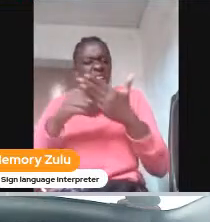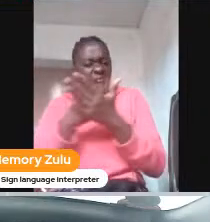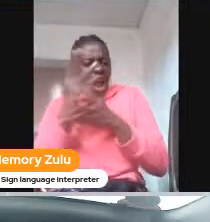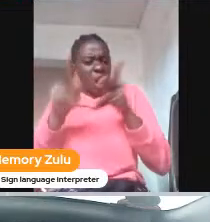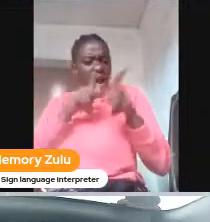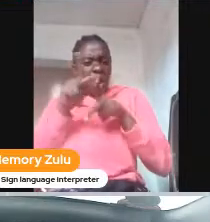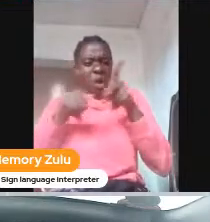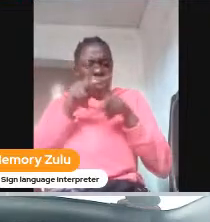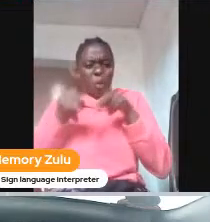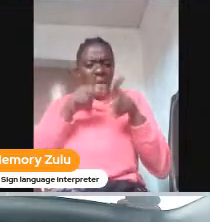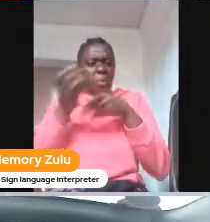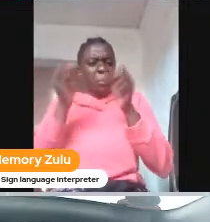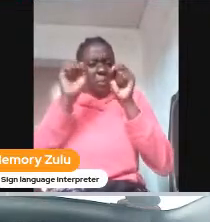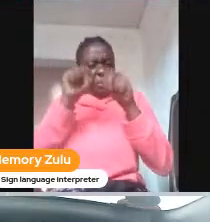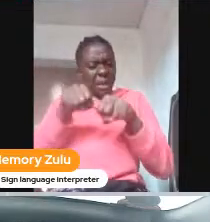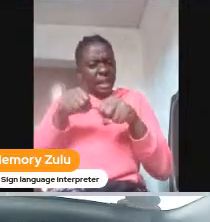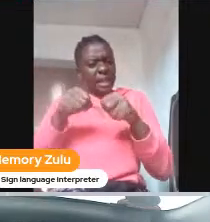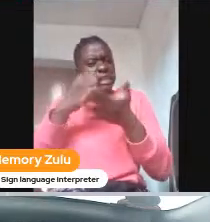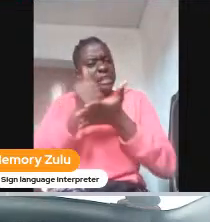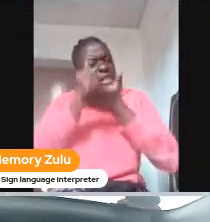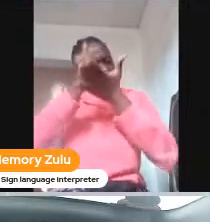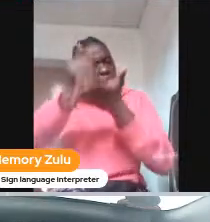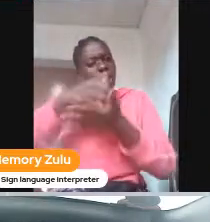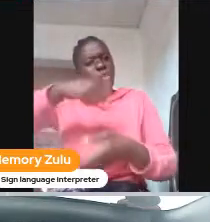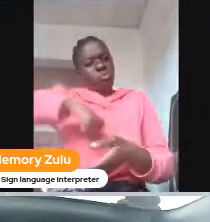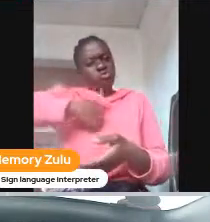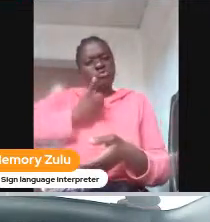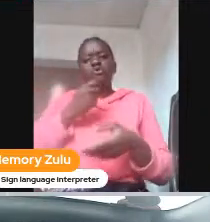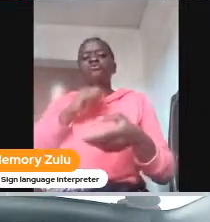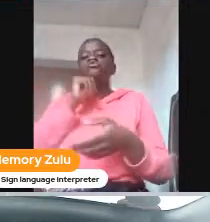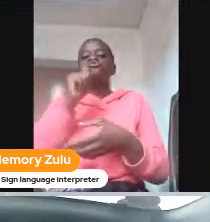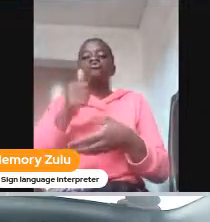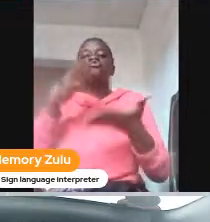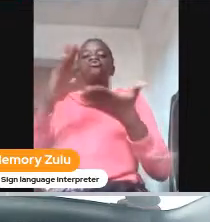themselves from contracting these infections? Sarah?